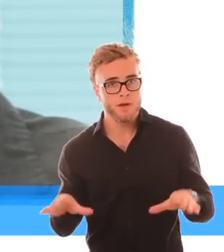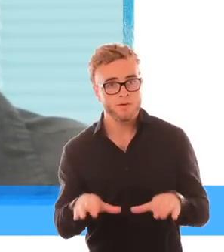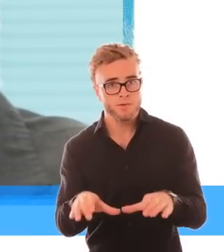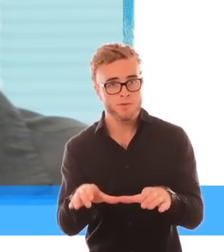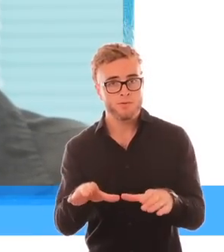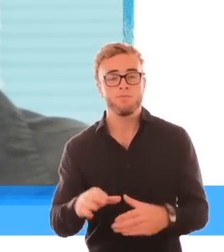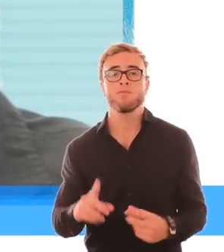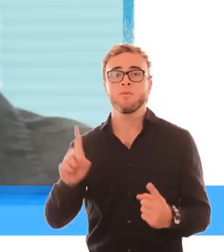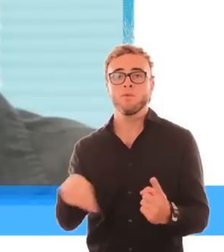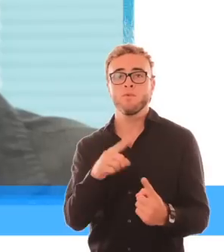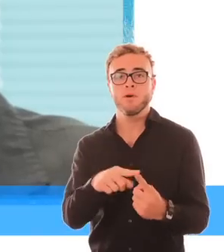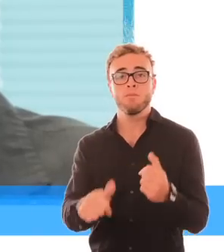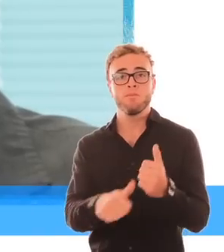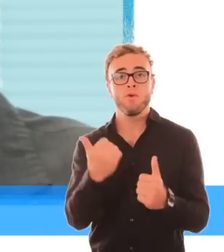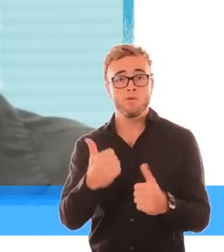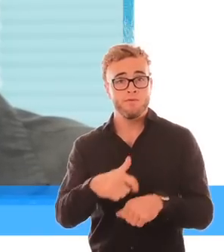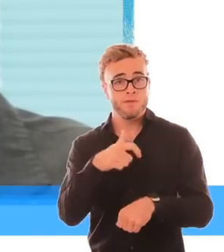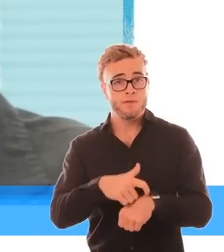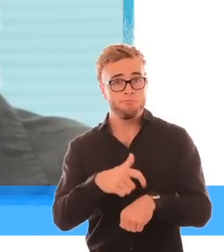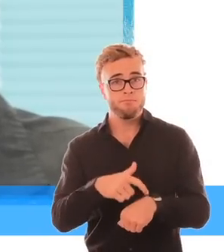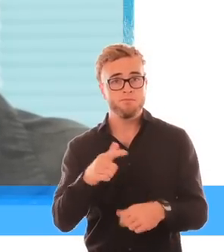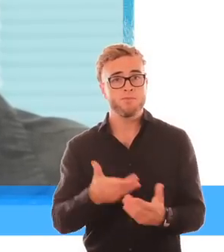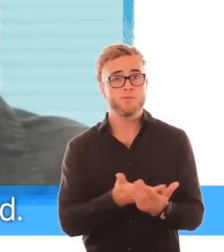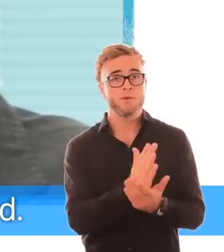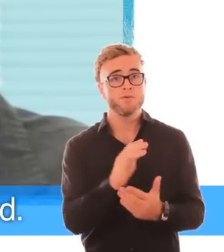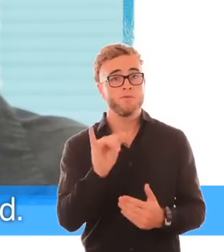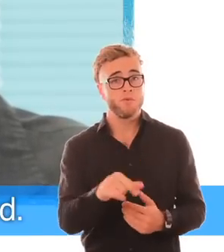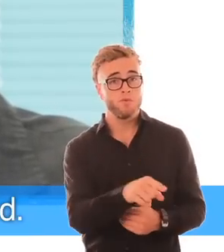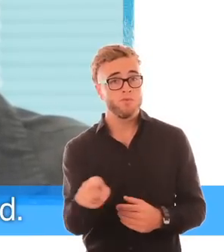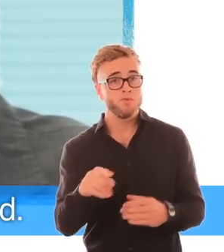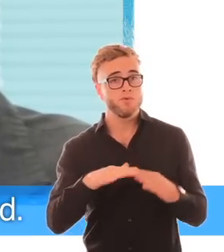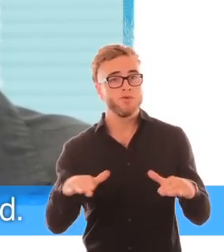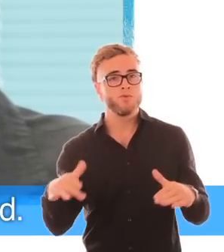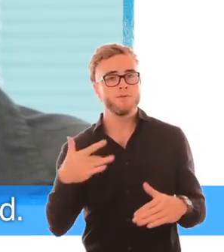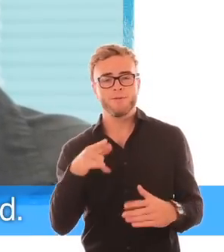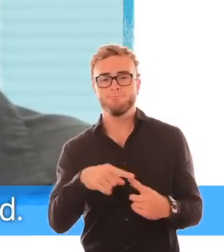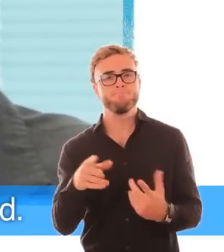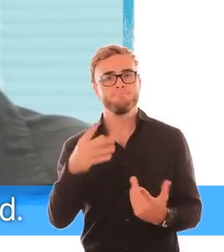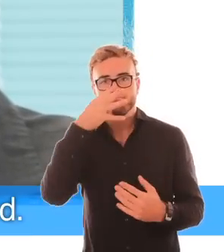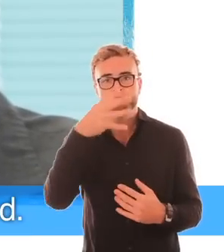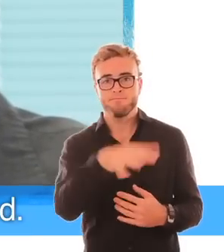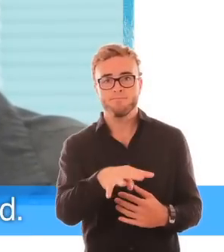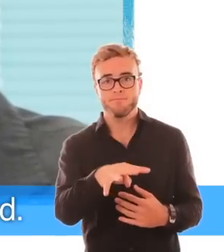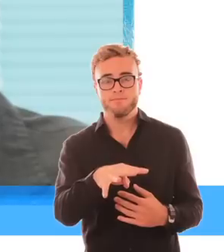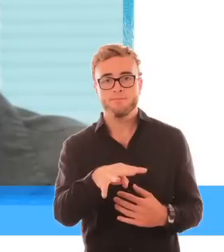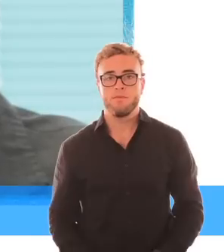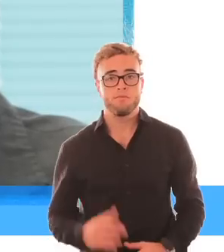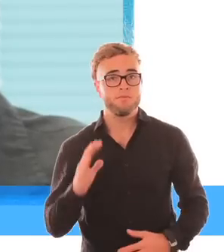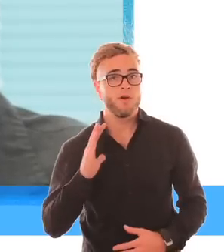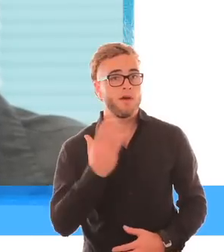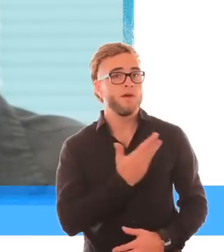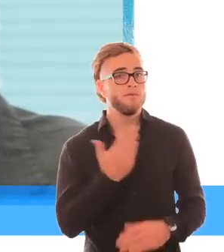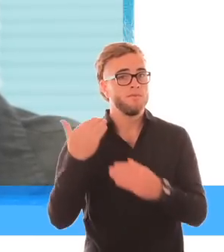action, when most of the time the rights of these children tend to be overlooked. It is up